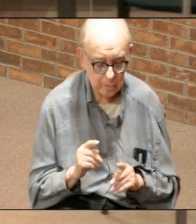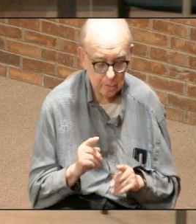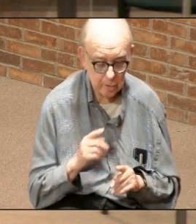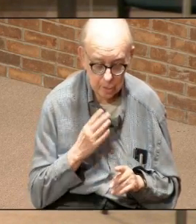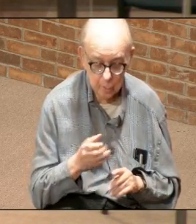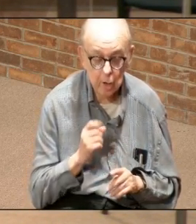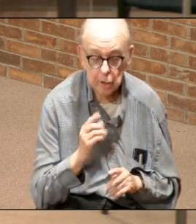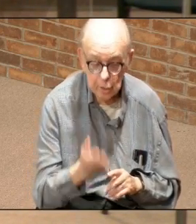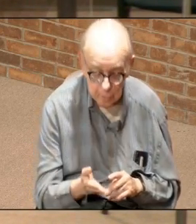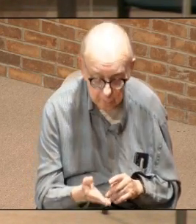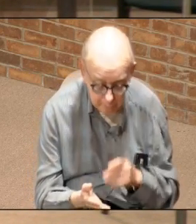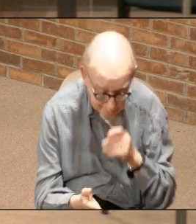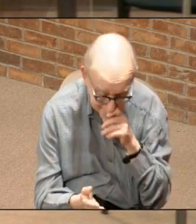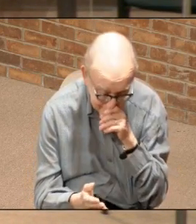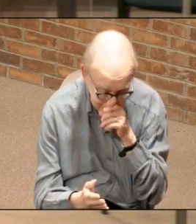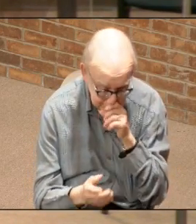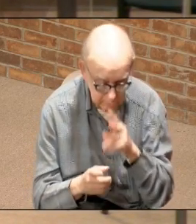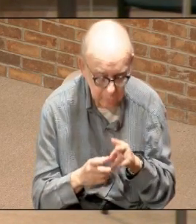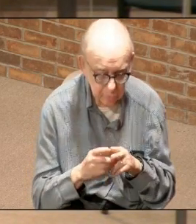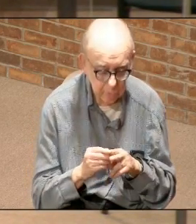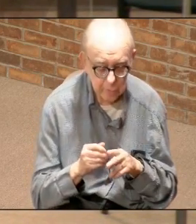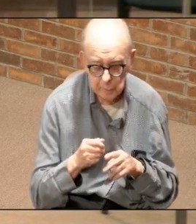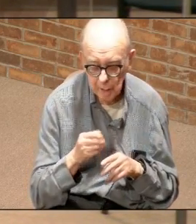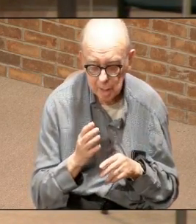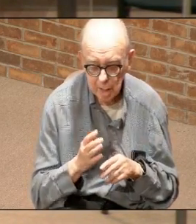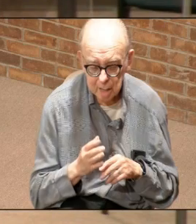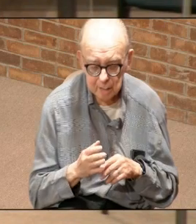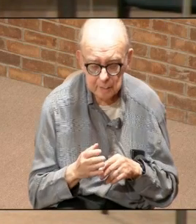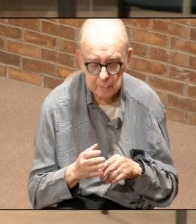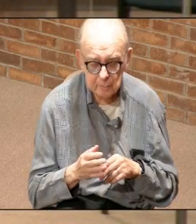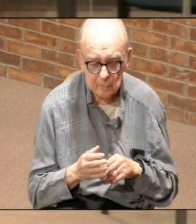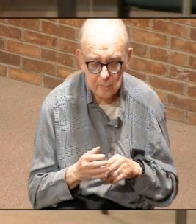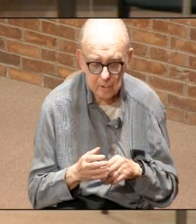you, chosen by God.